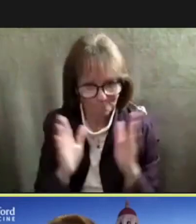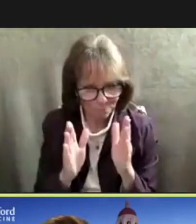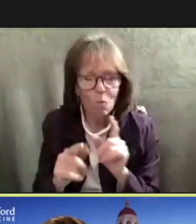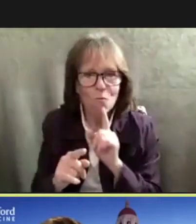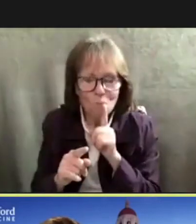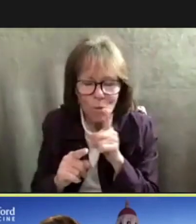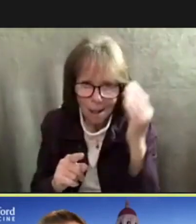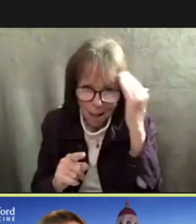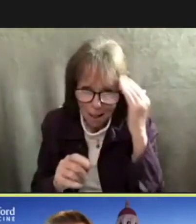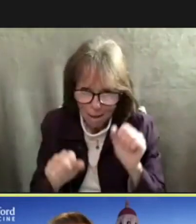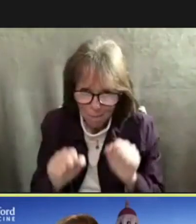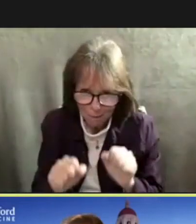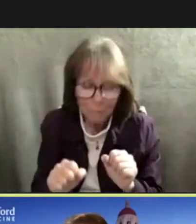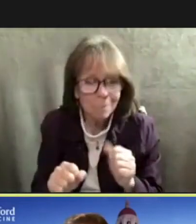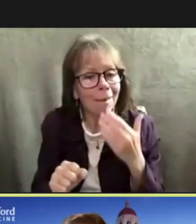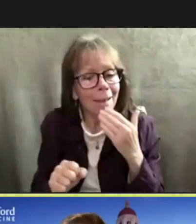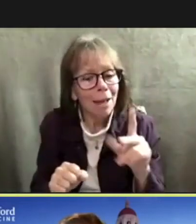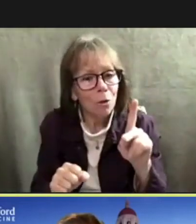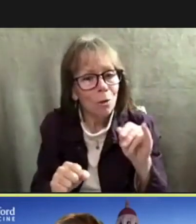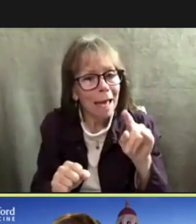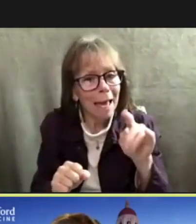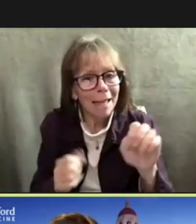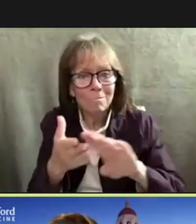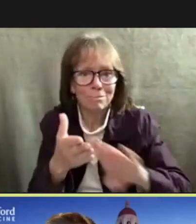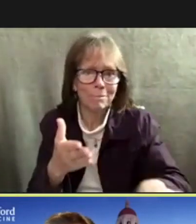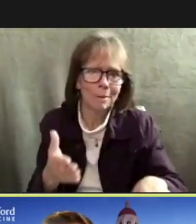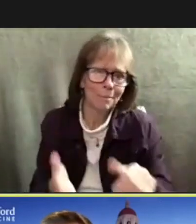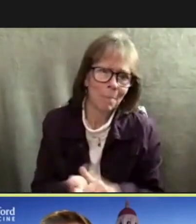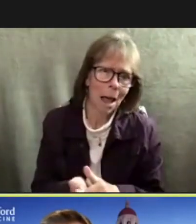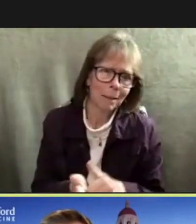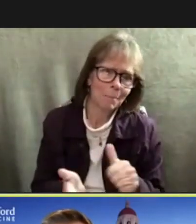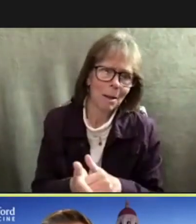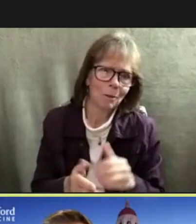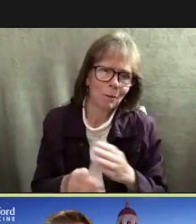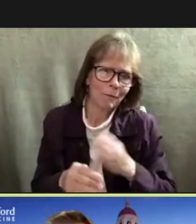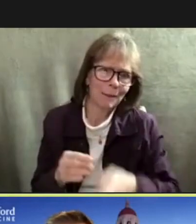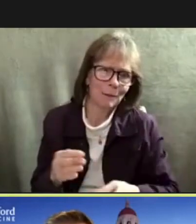much appreciate you, Katie, and couldn't do this without you. So thank you.